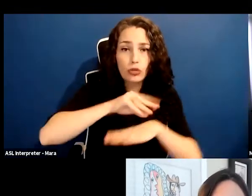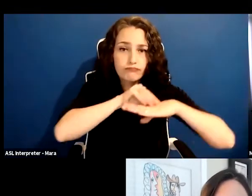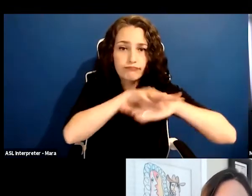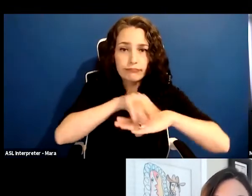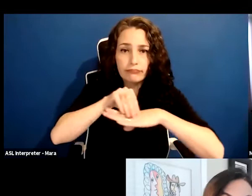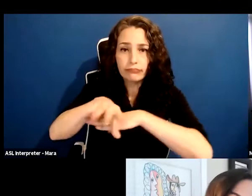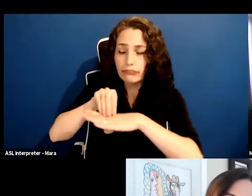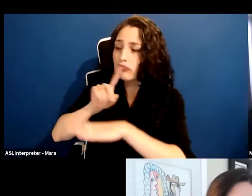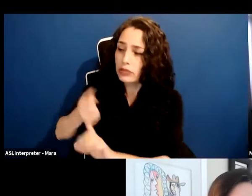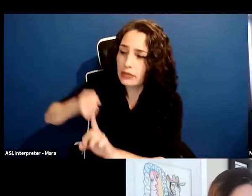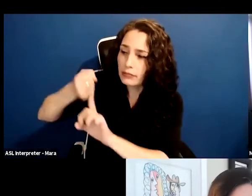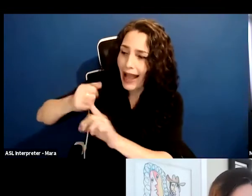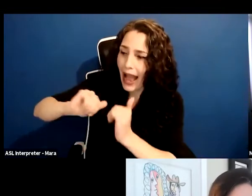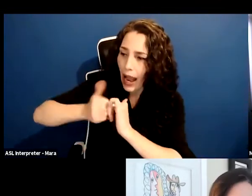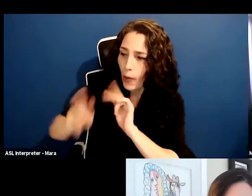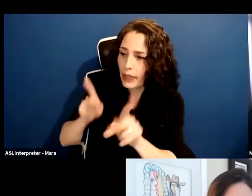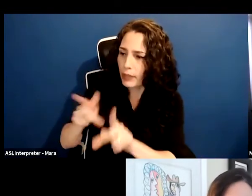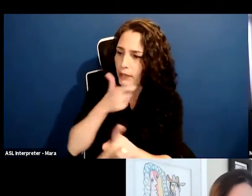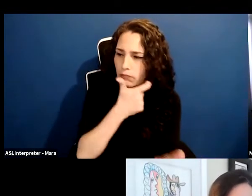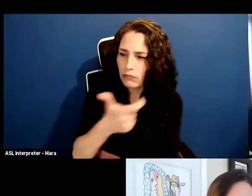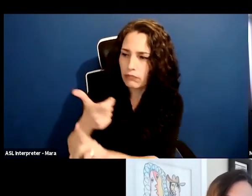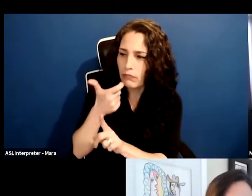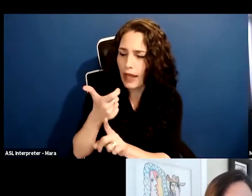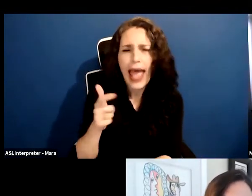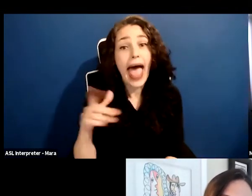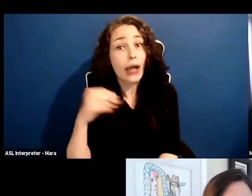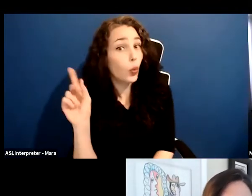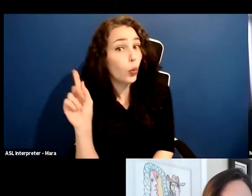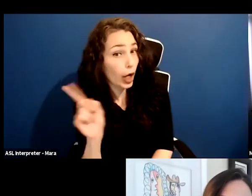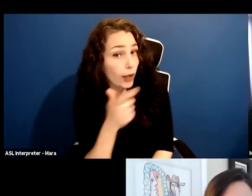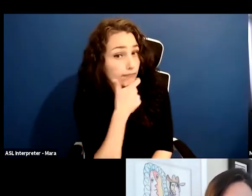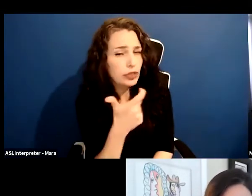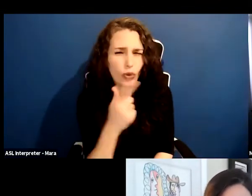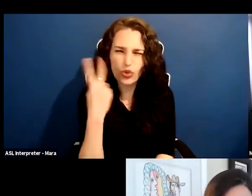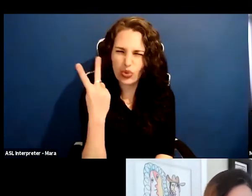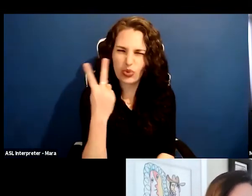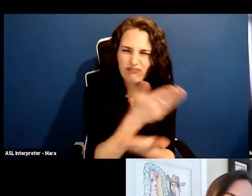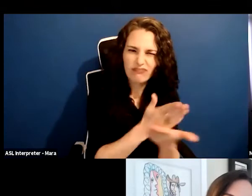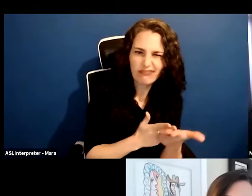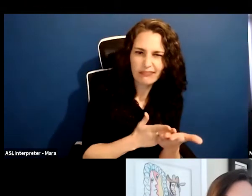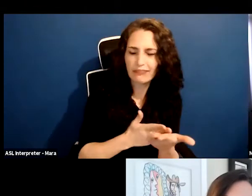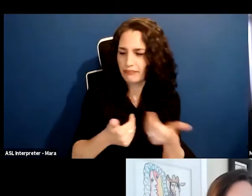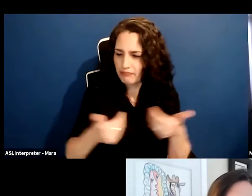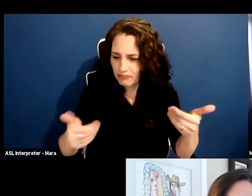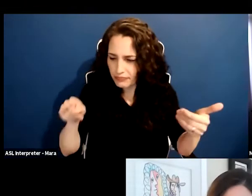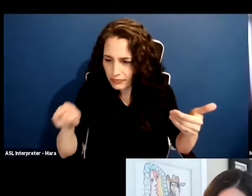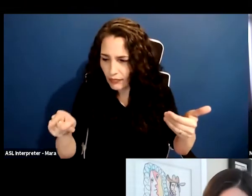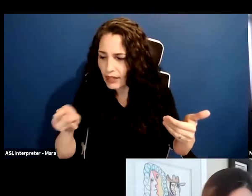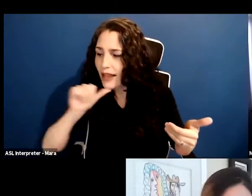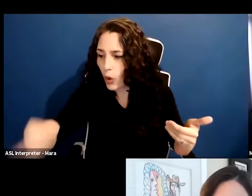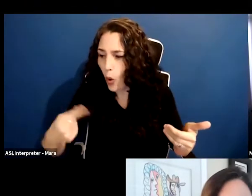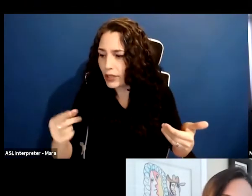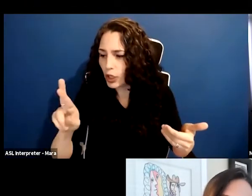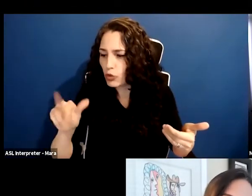are consuming content and where. So there are two parts of our, of the work that we do. We do a lot more than just ratings, and really happy